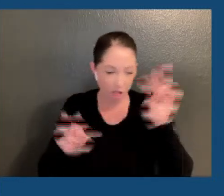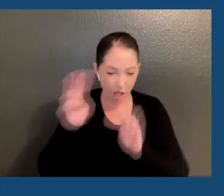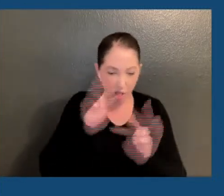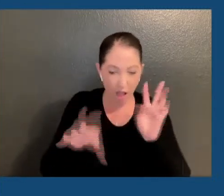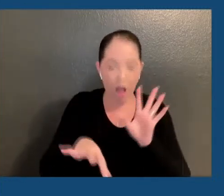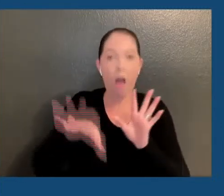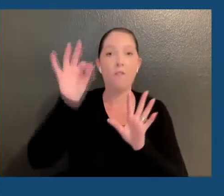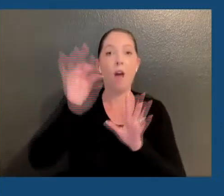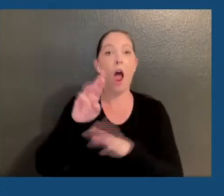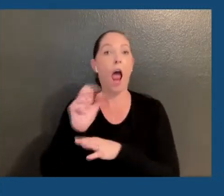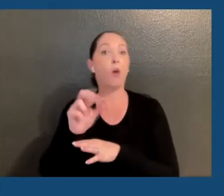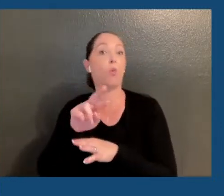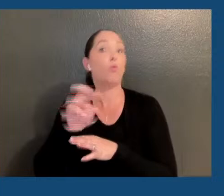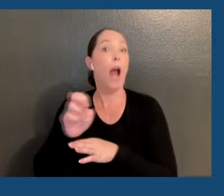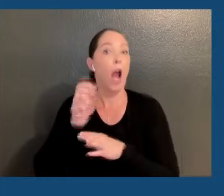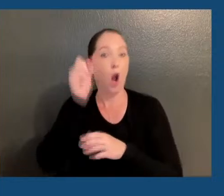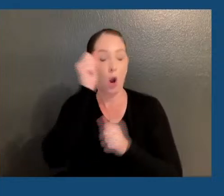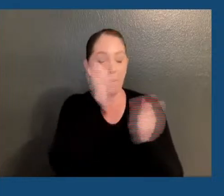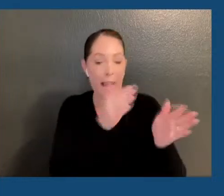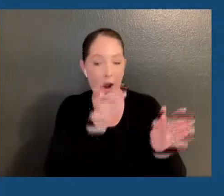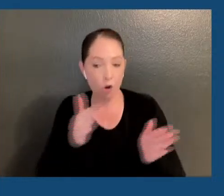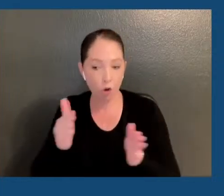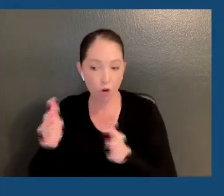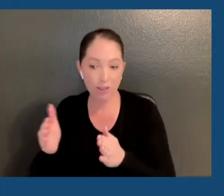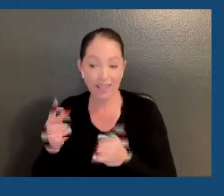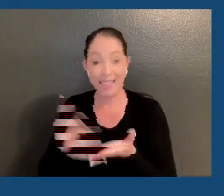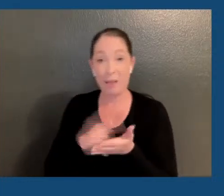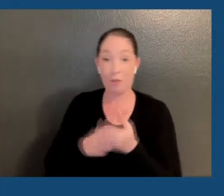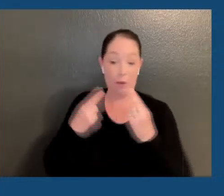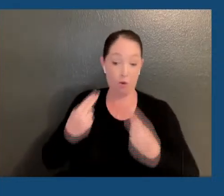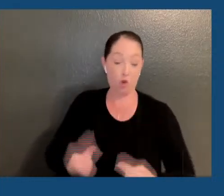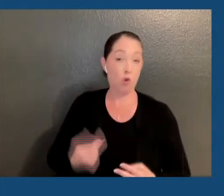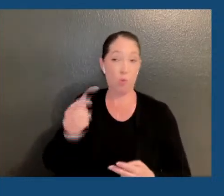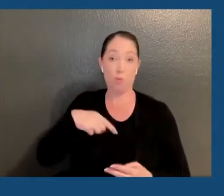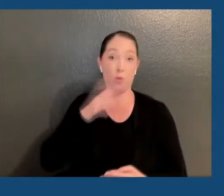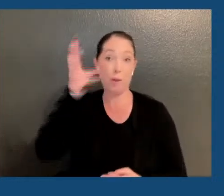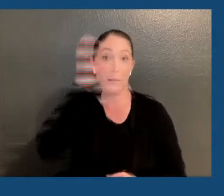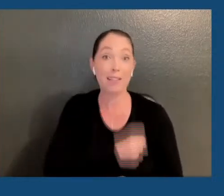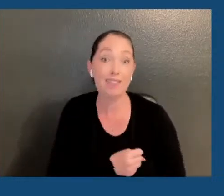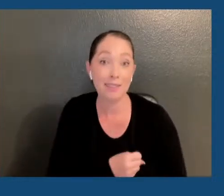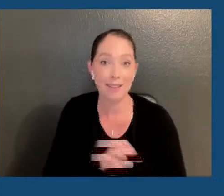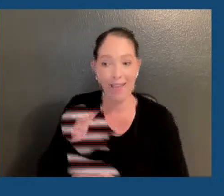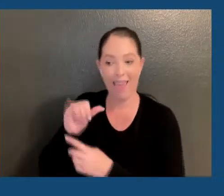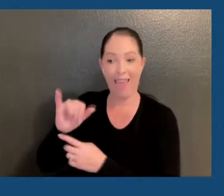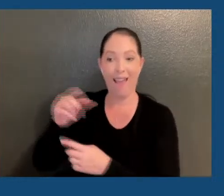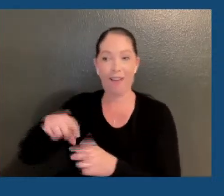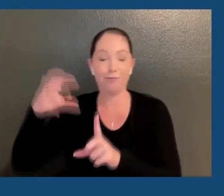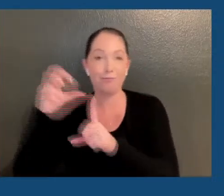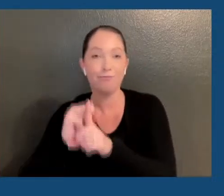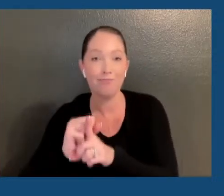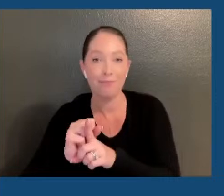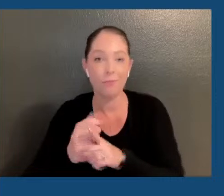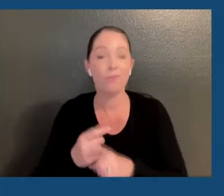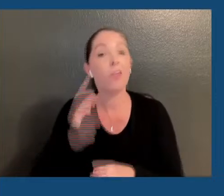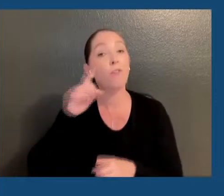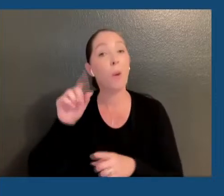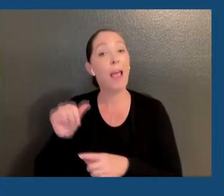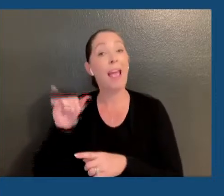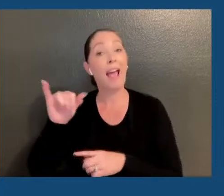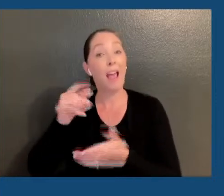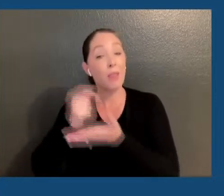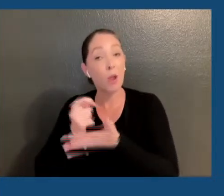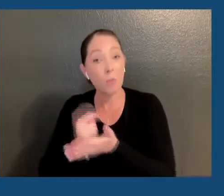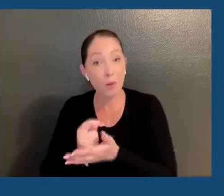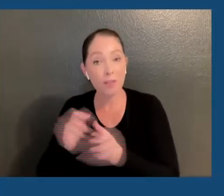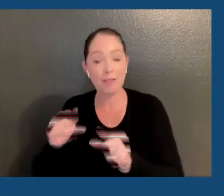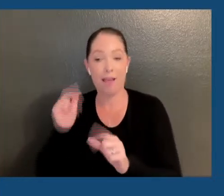and sometimes invisible to the human eye. So using this AI-based approach for RNA therapeutics can be applied not